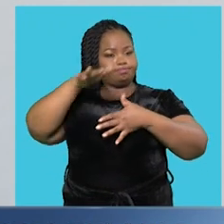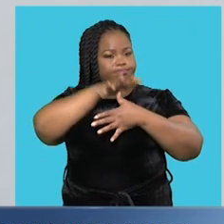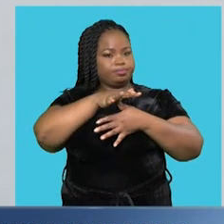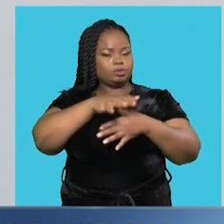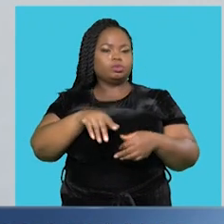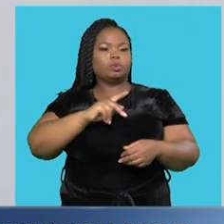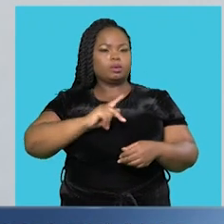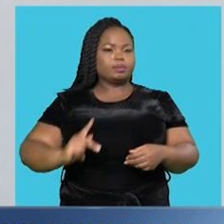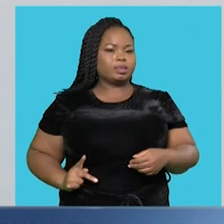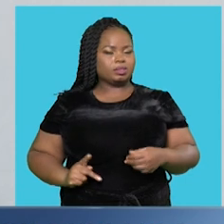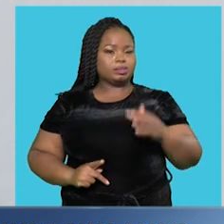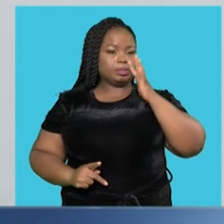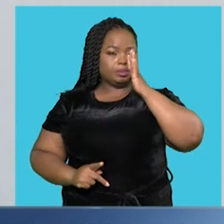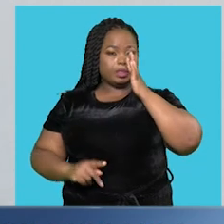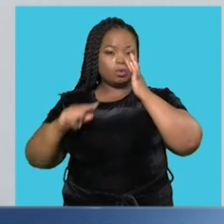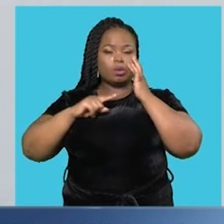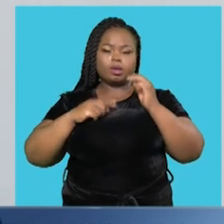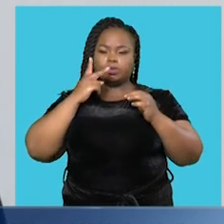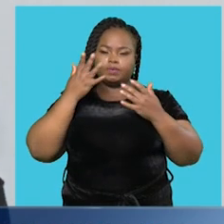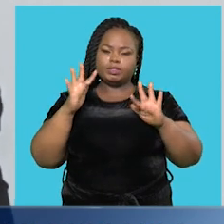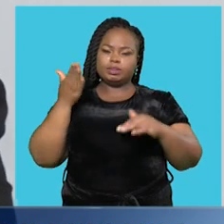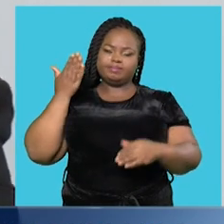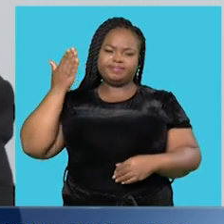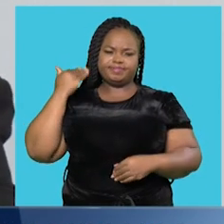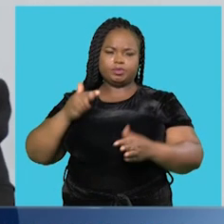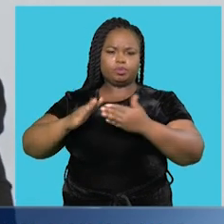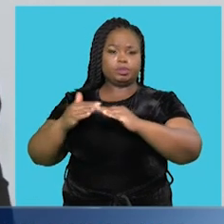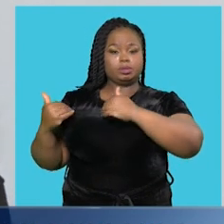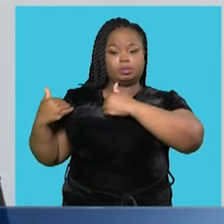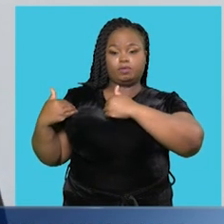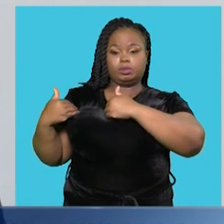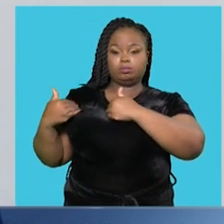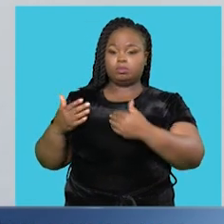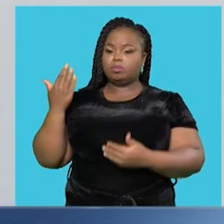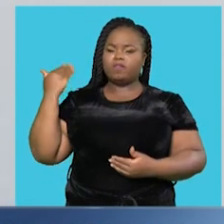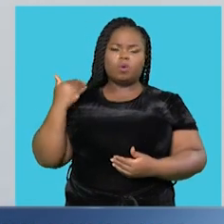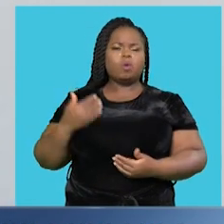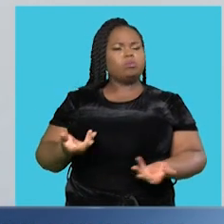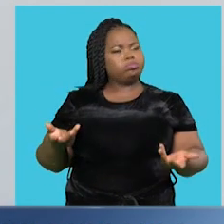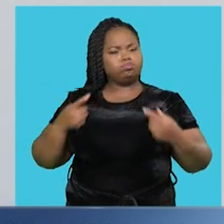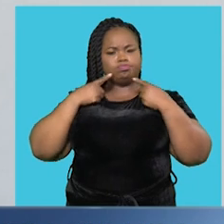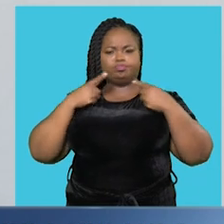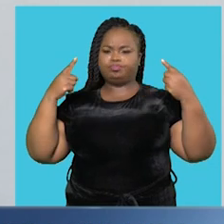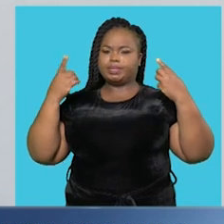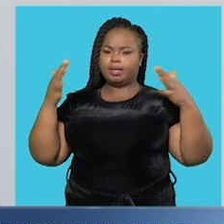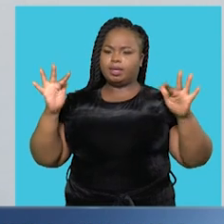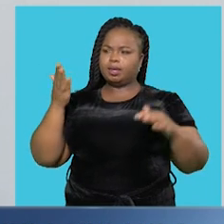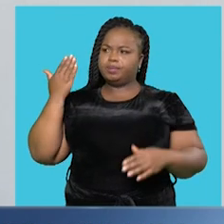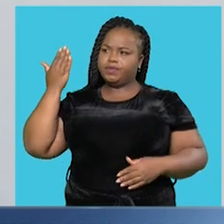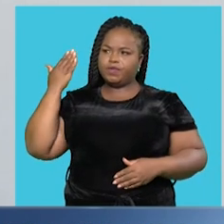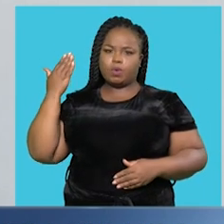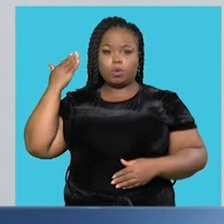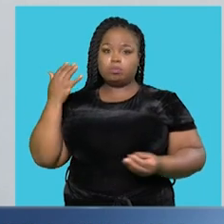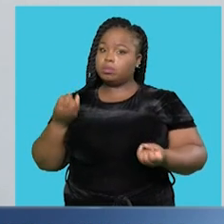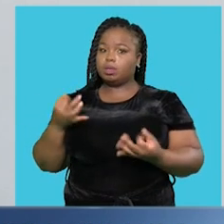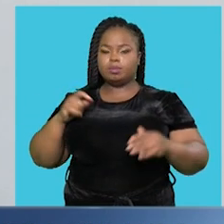Premier are funded. You would have seen just with community safety when we came in, there were massive announcements that were made, and